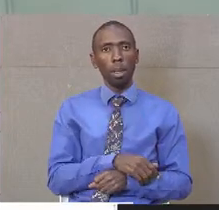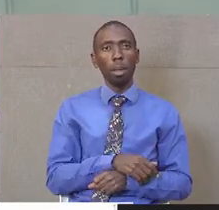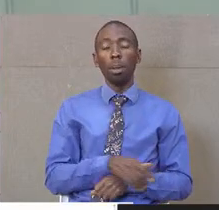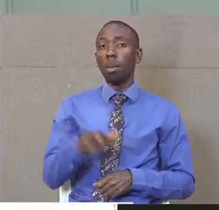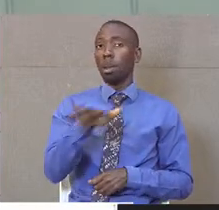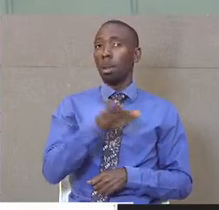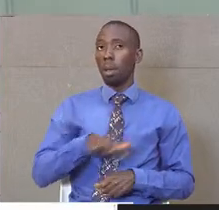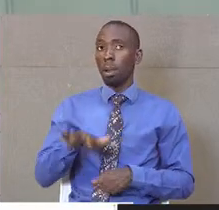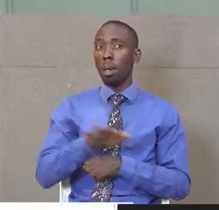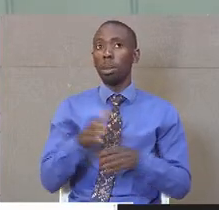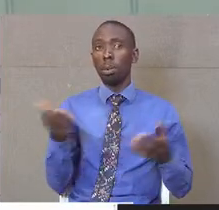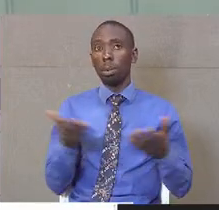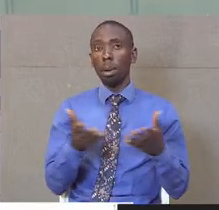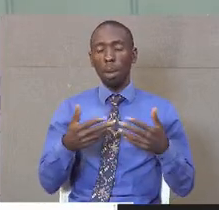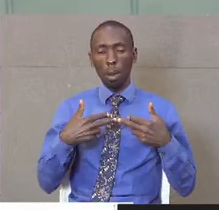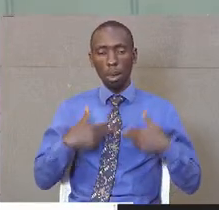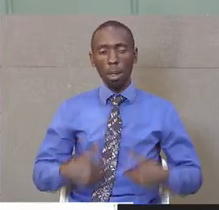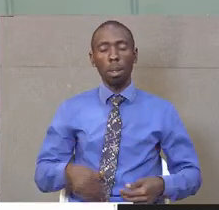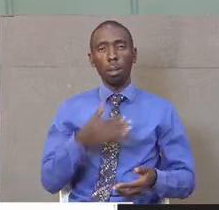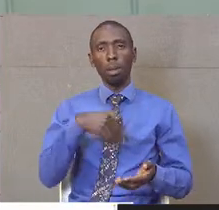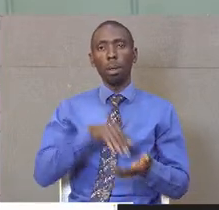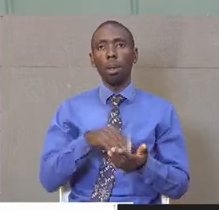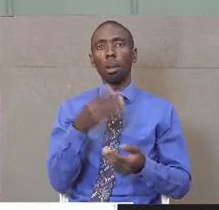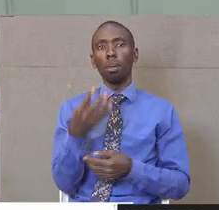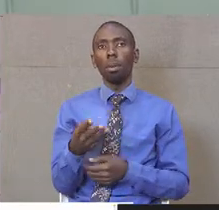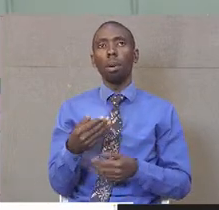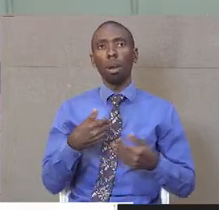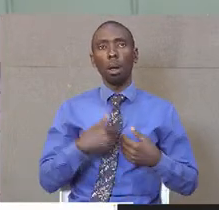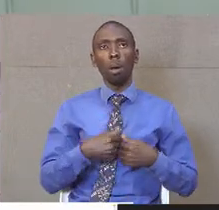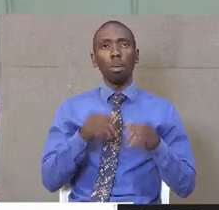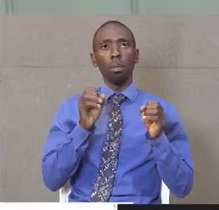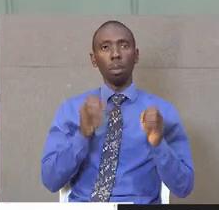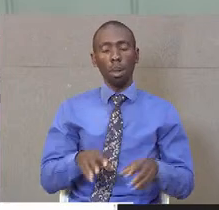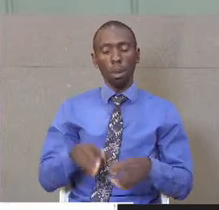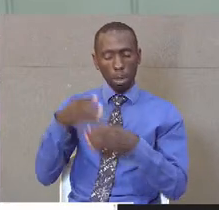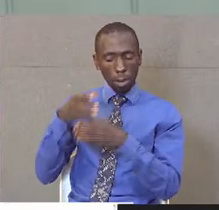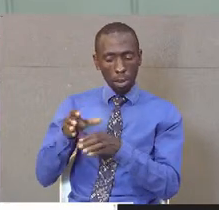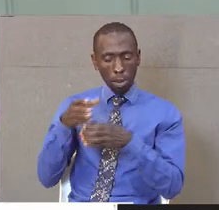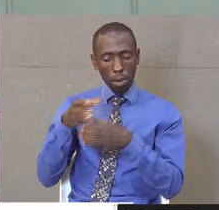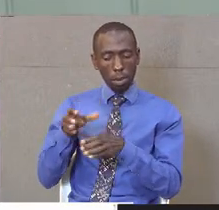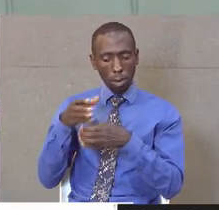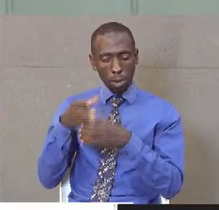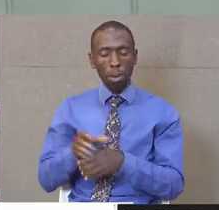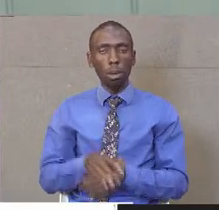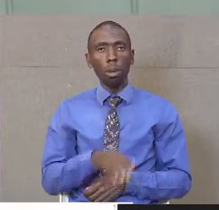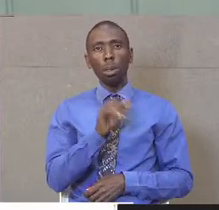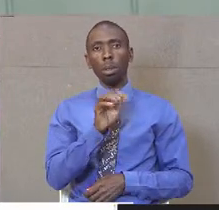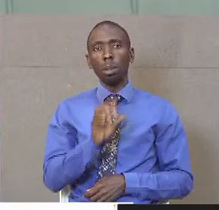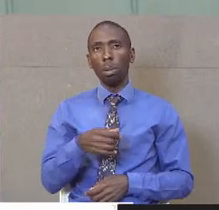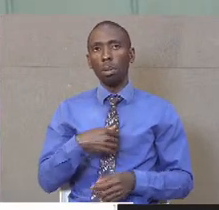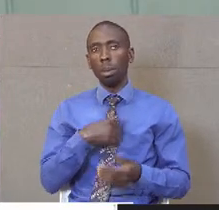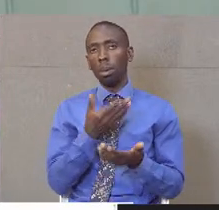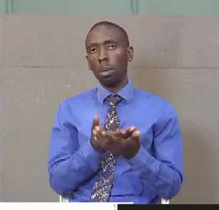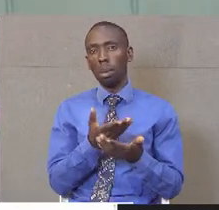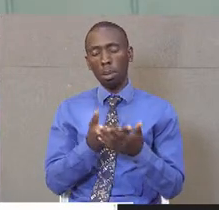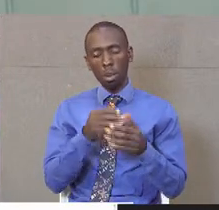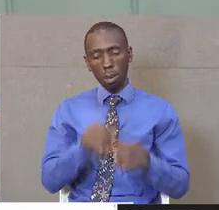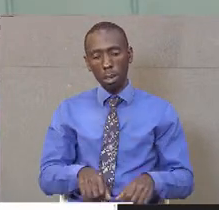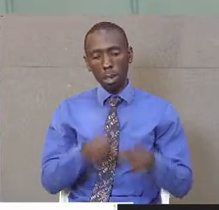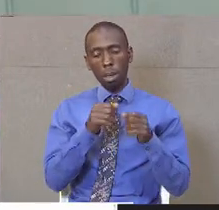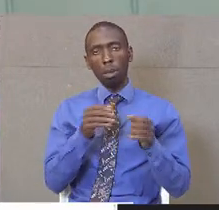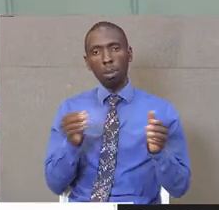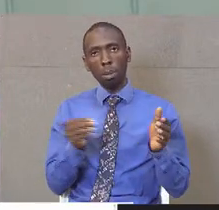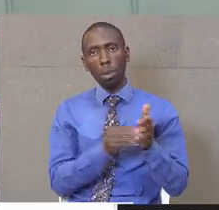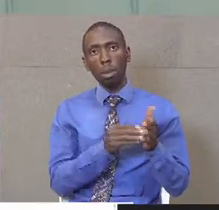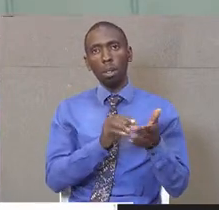areas where the health center fours don't have ultrasound scans. So I would want to request the chair that you include the issue